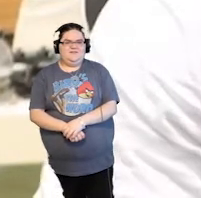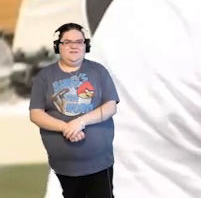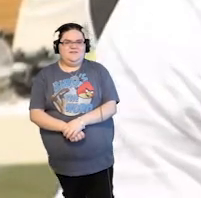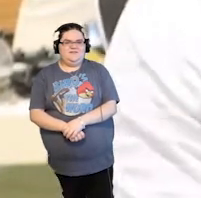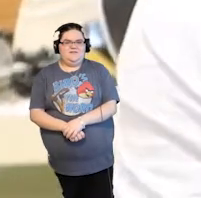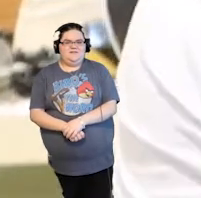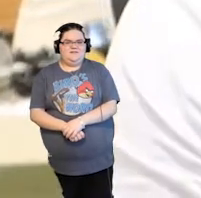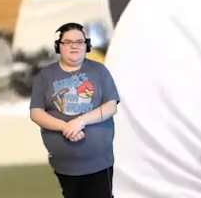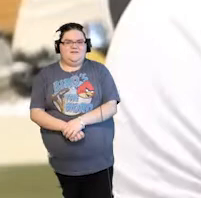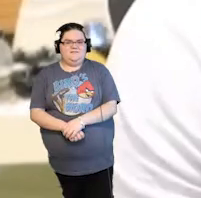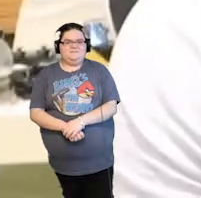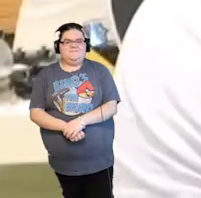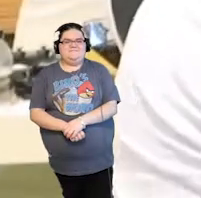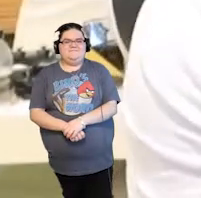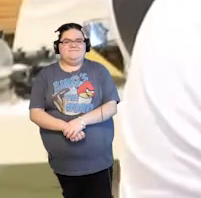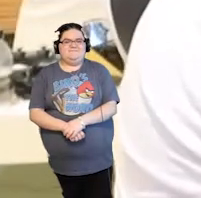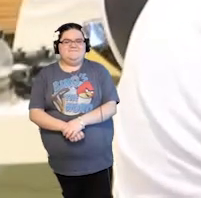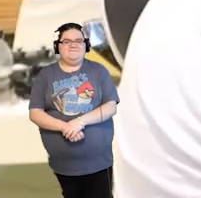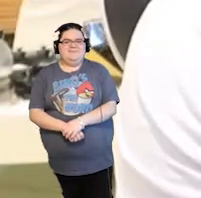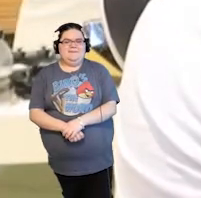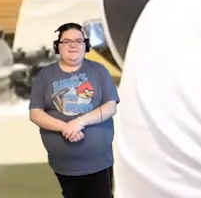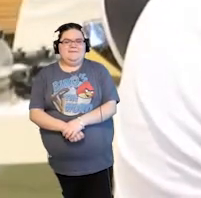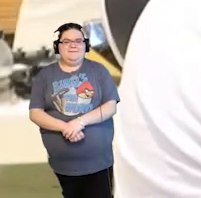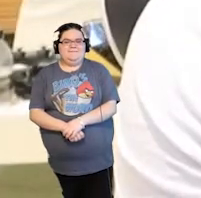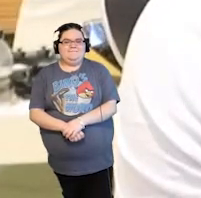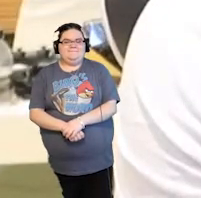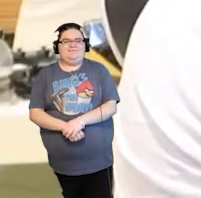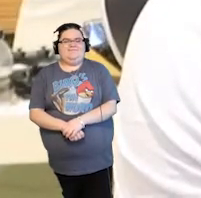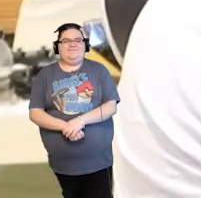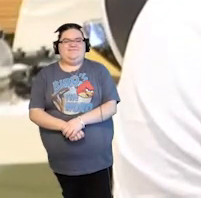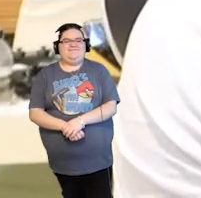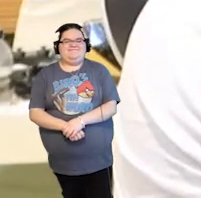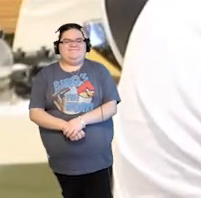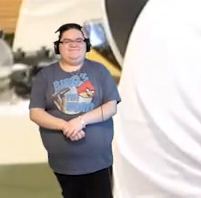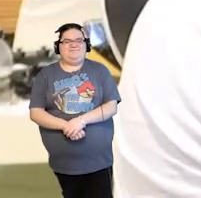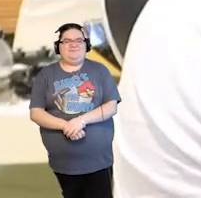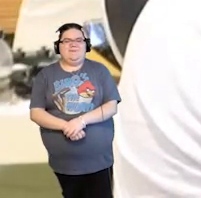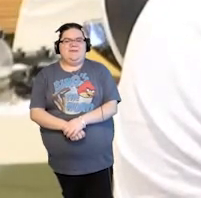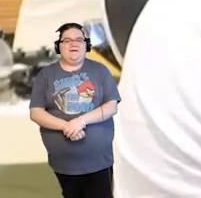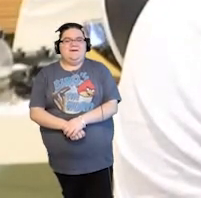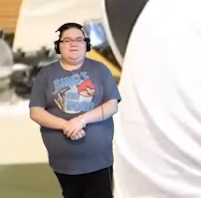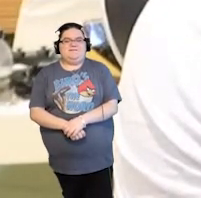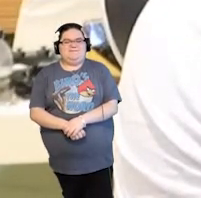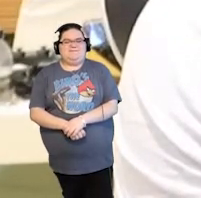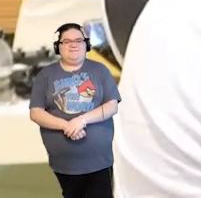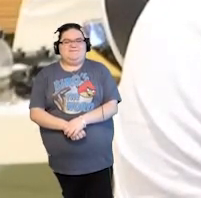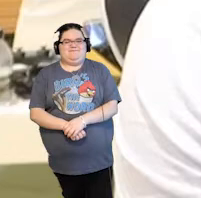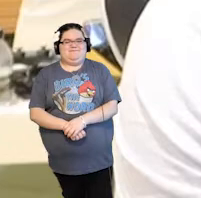just simply buzz your lips together as if you're normal spitting. So it kind of sounds like this.